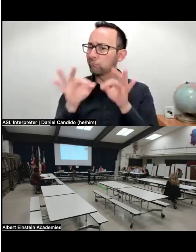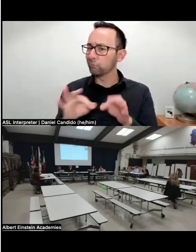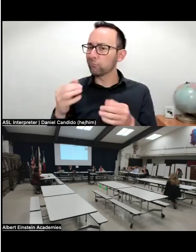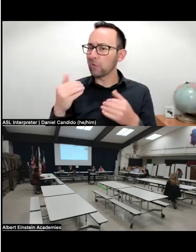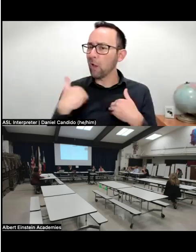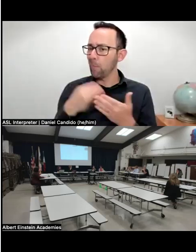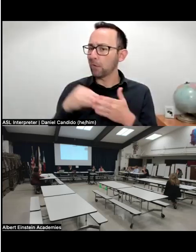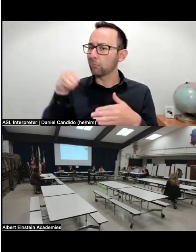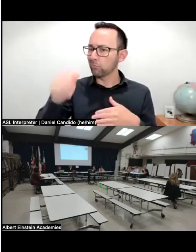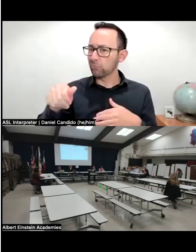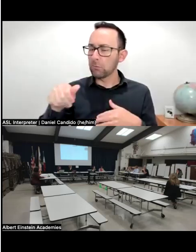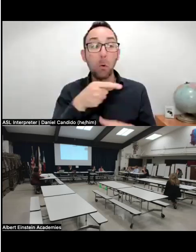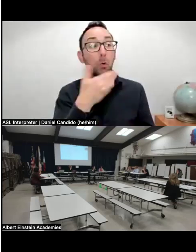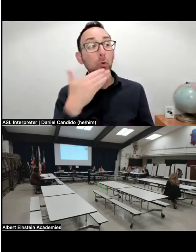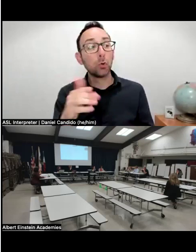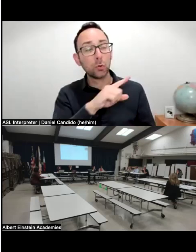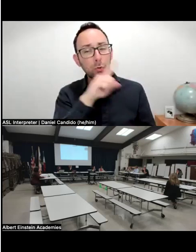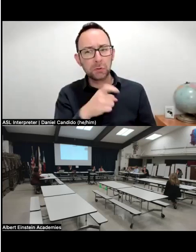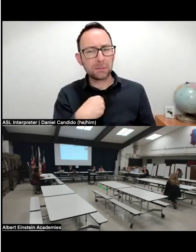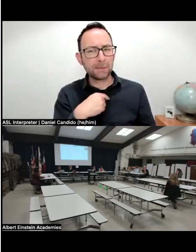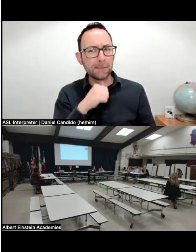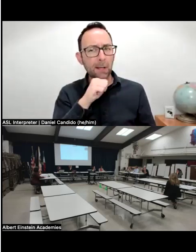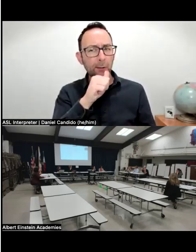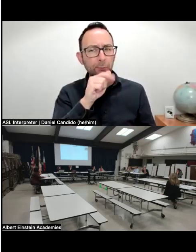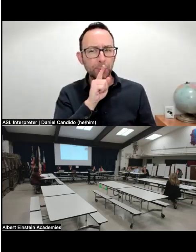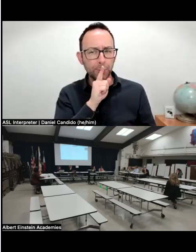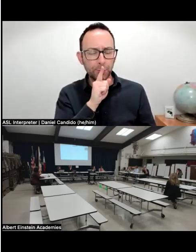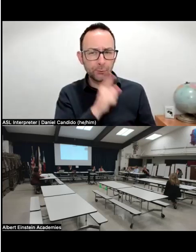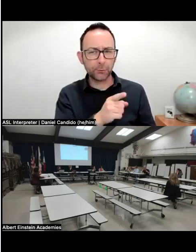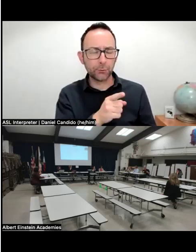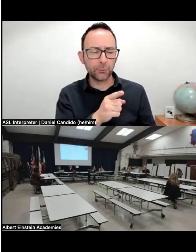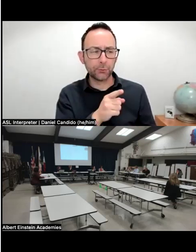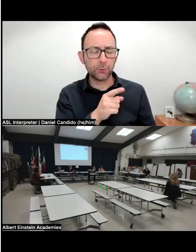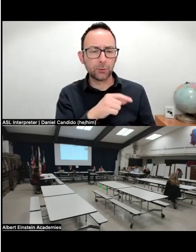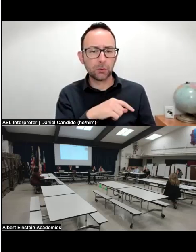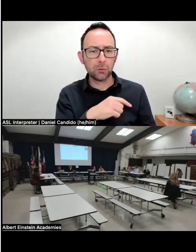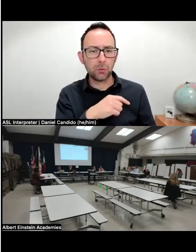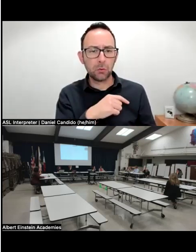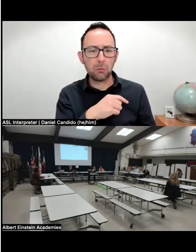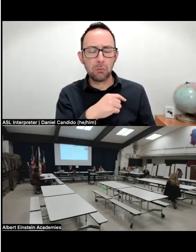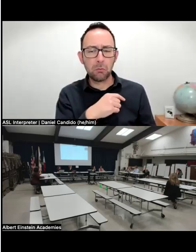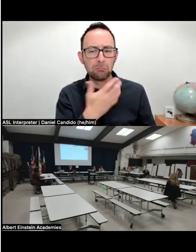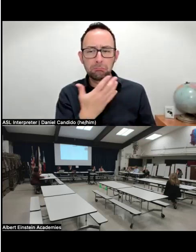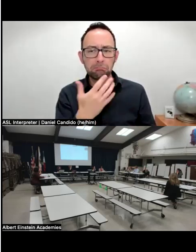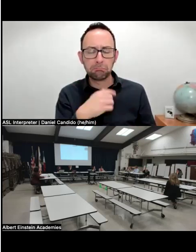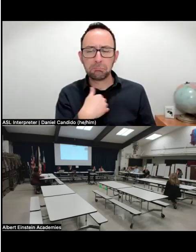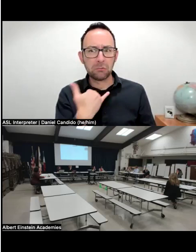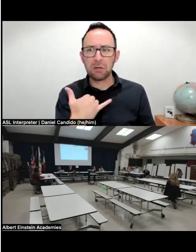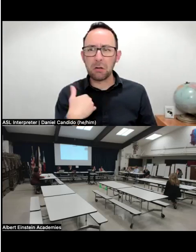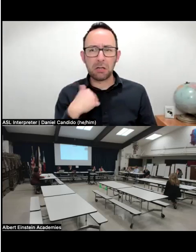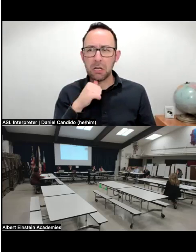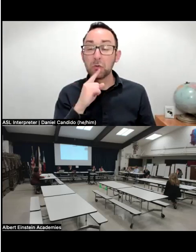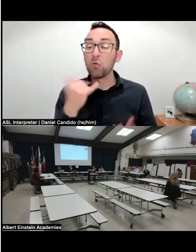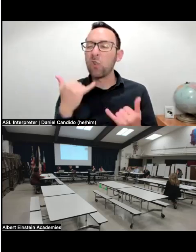question, and I don't have the clear answer for you that I can stick to right now. And right now it comes out of the school. I